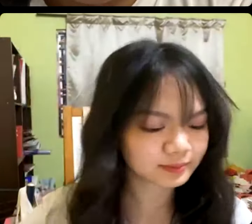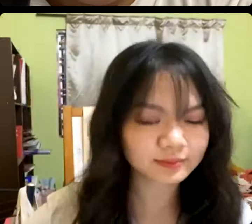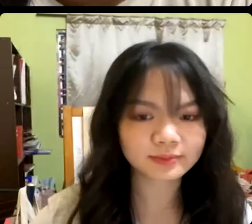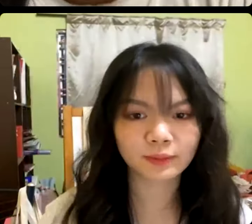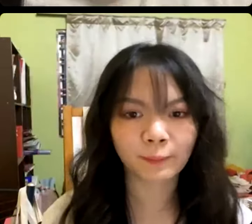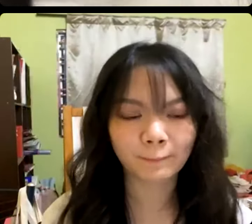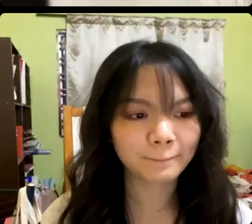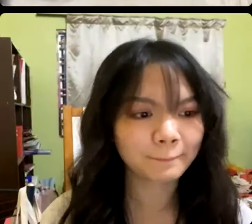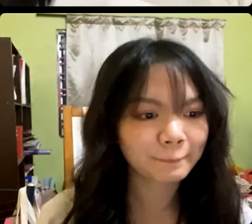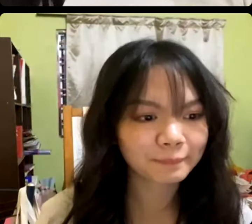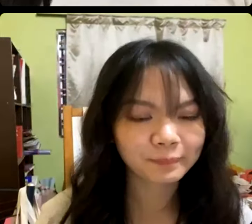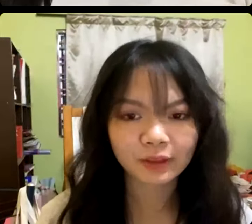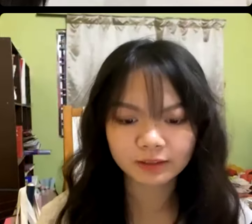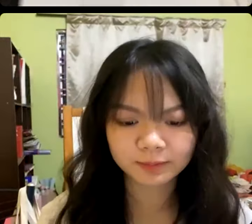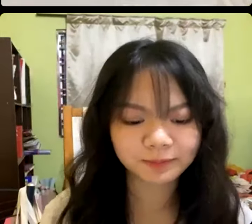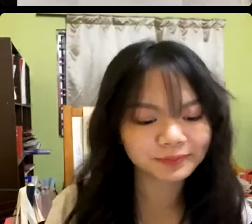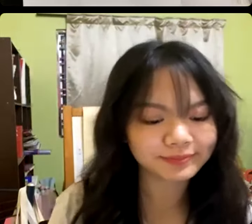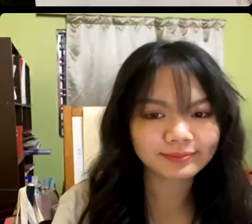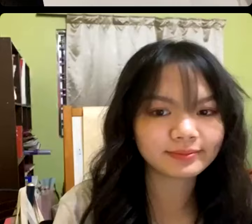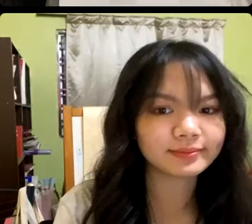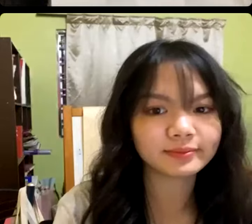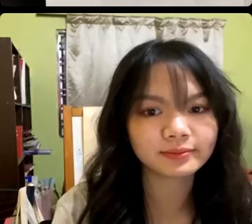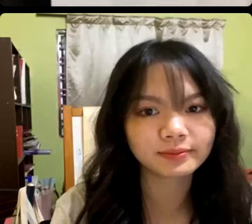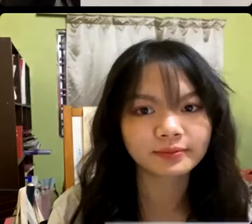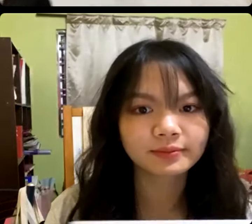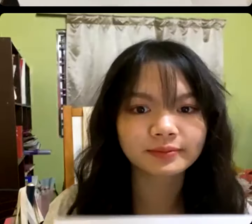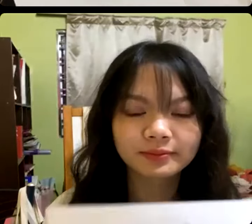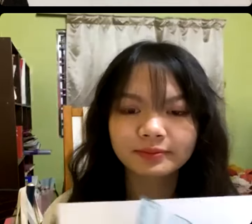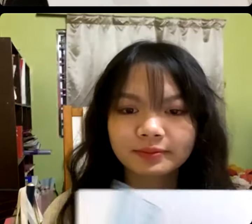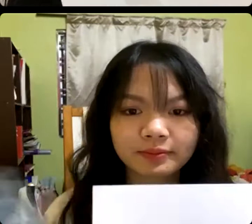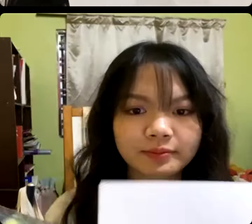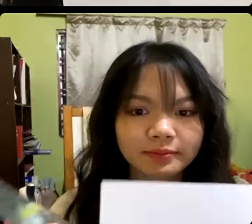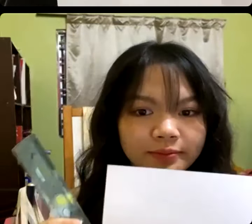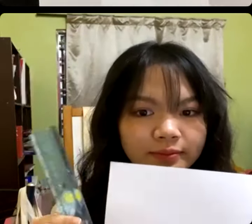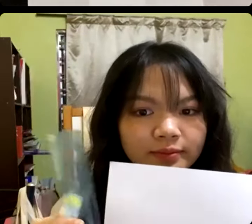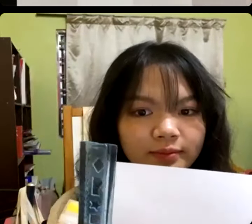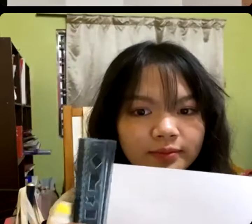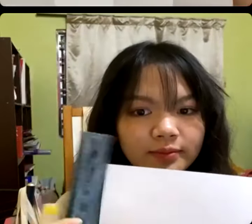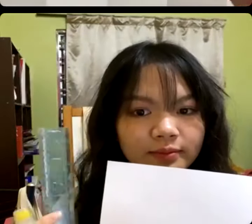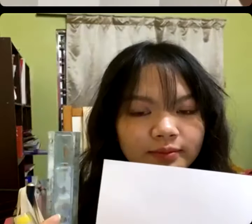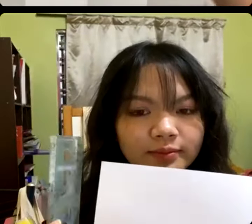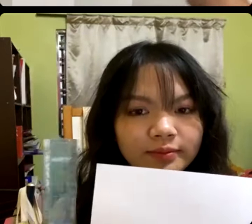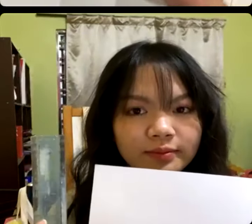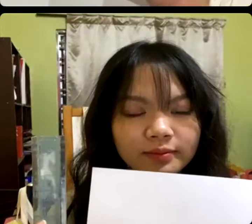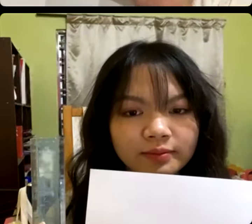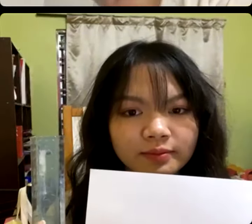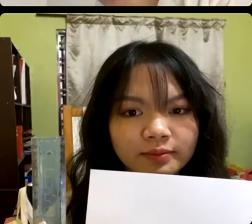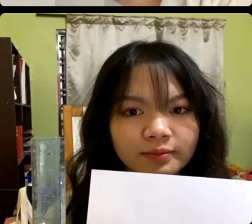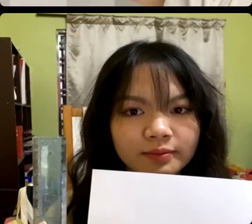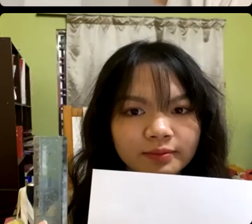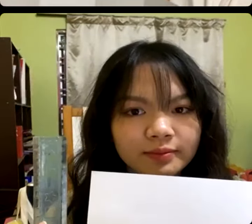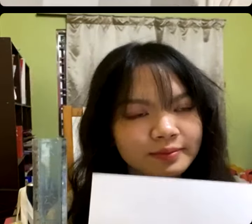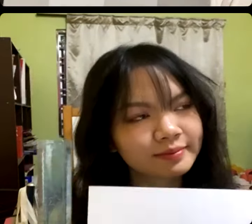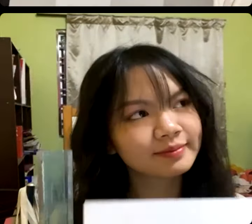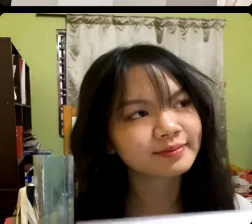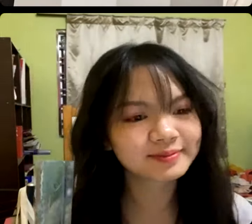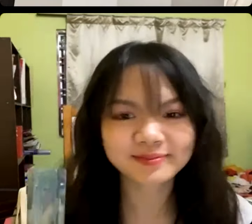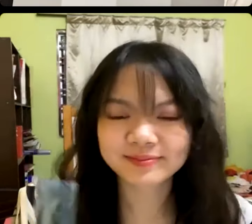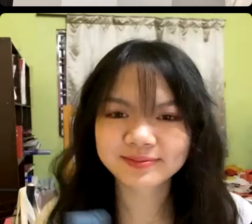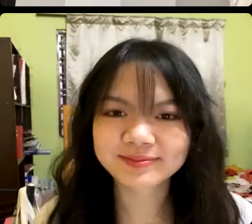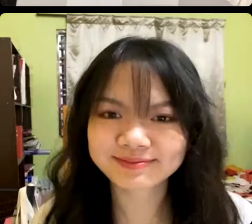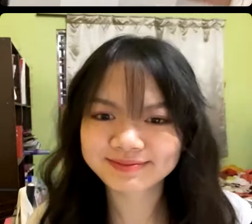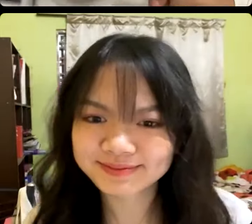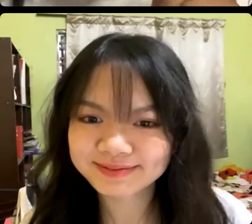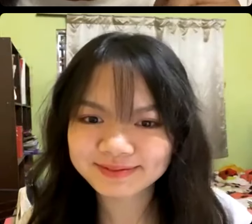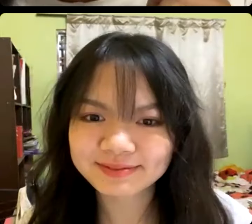let's see. All right, okay, so if you are ready, please give me let me see what